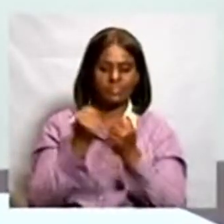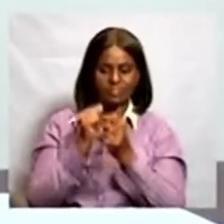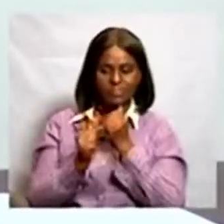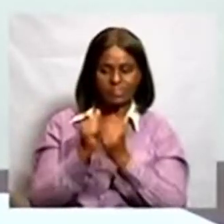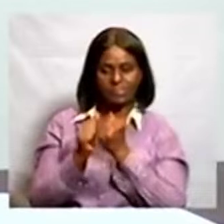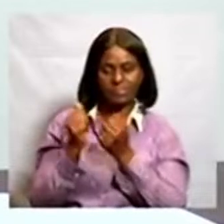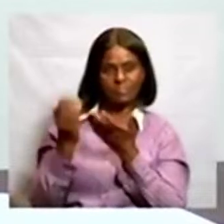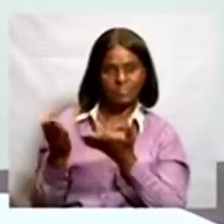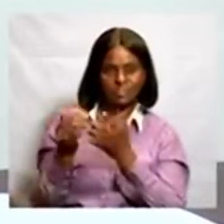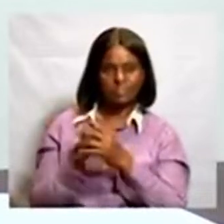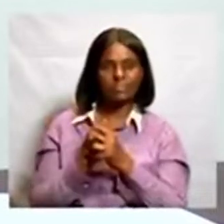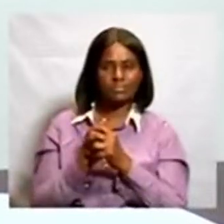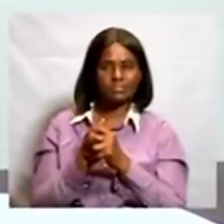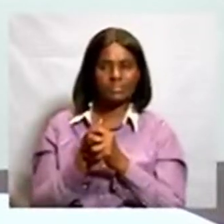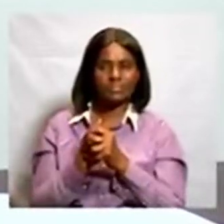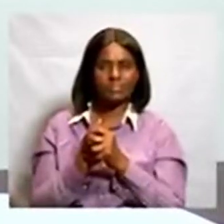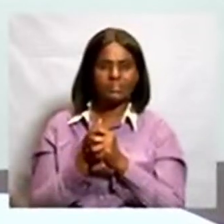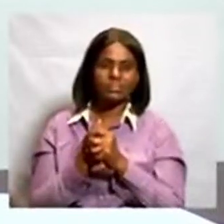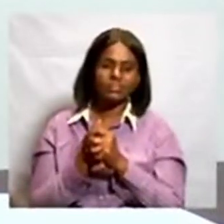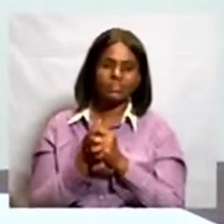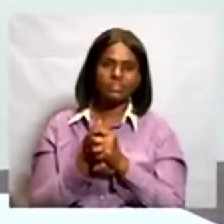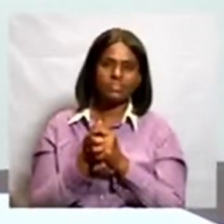fine.